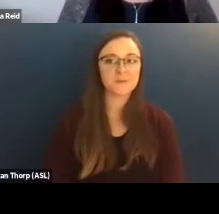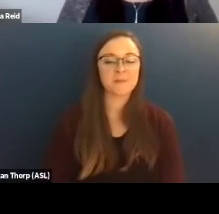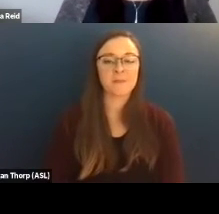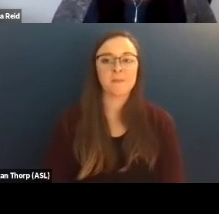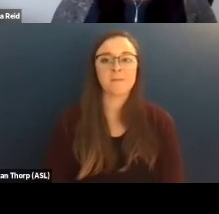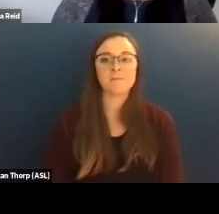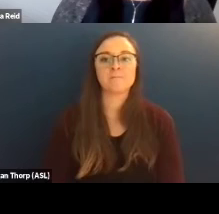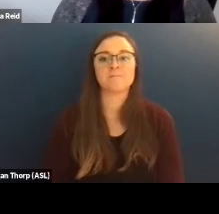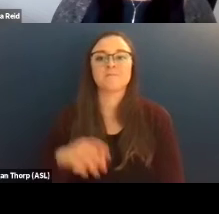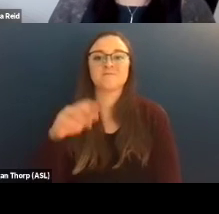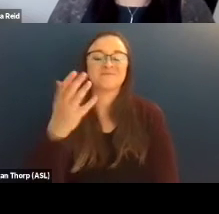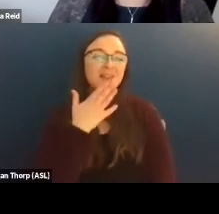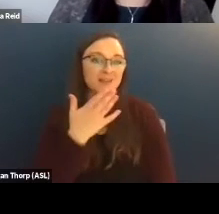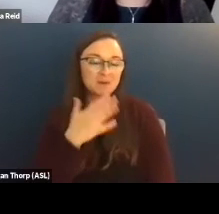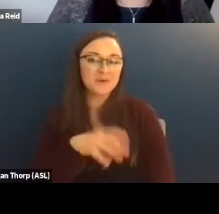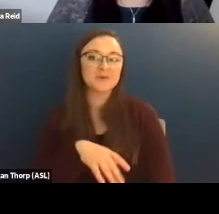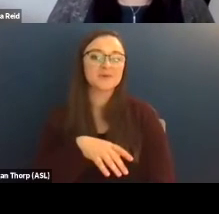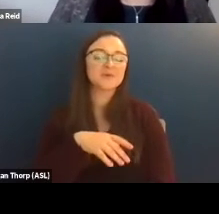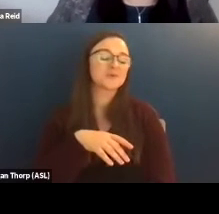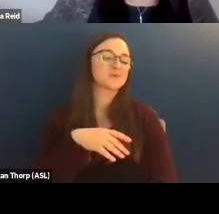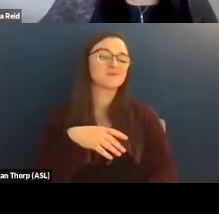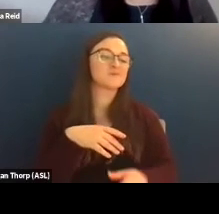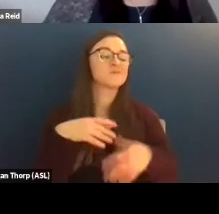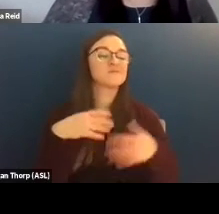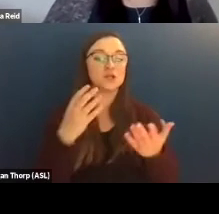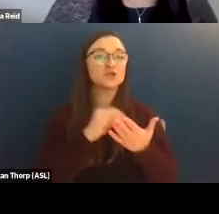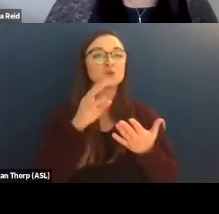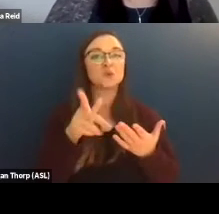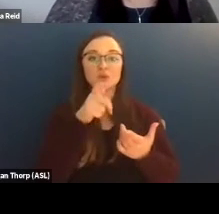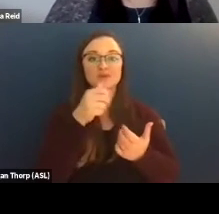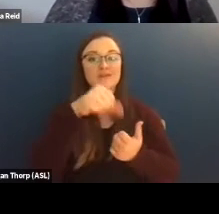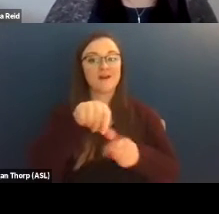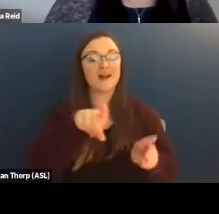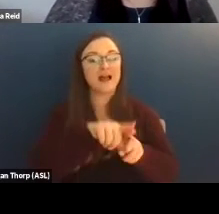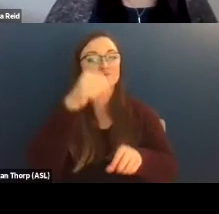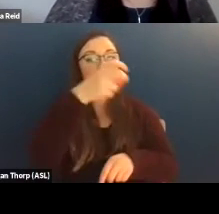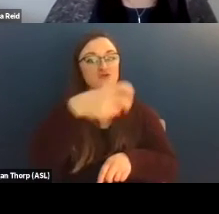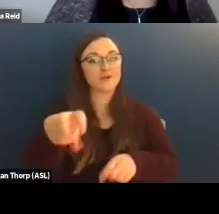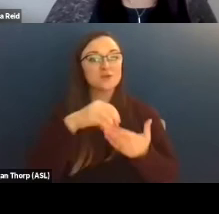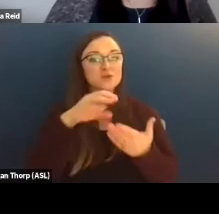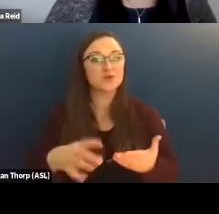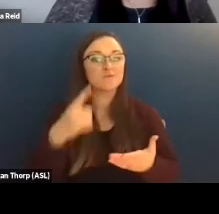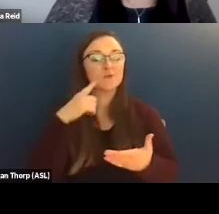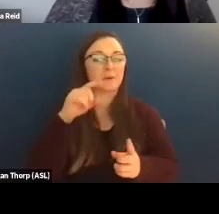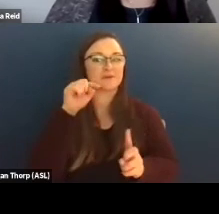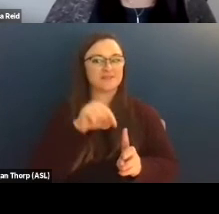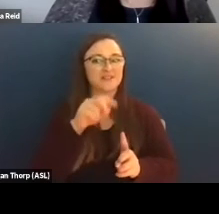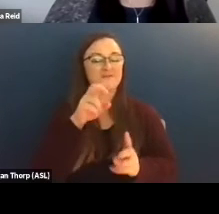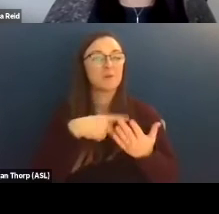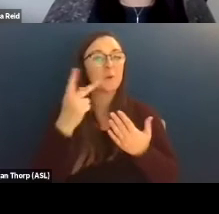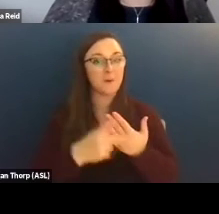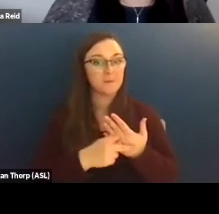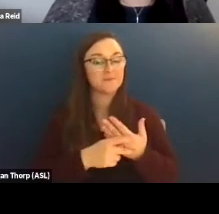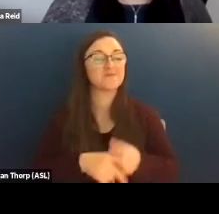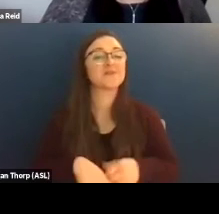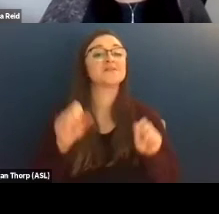Super, thank you very much. What about for a student who's been denied as a transfer student for a particular program? Is it possible at